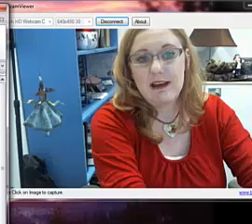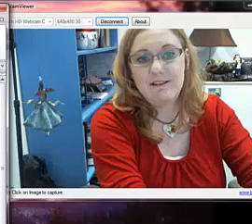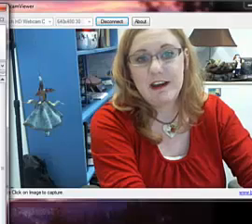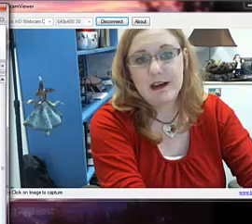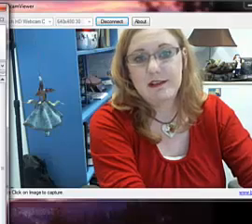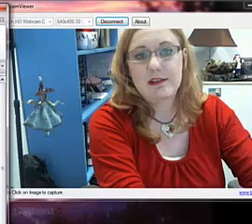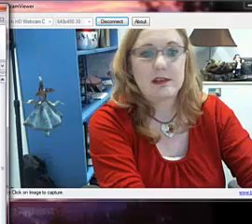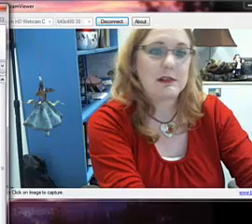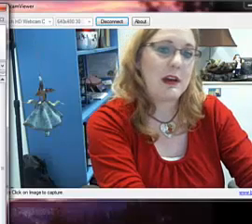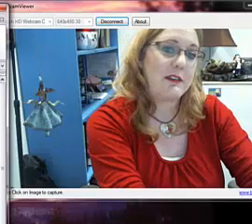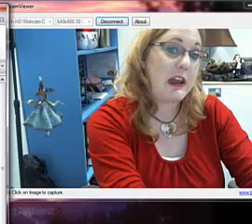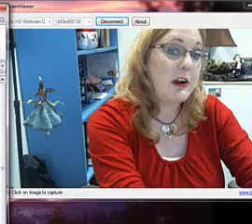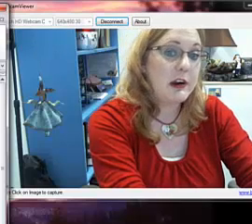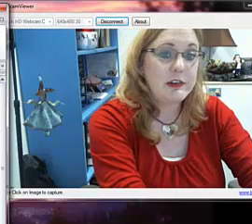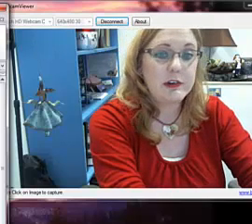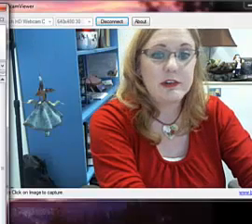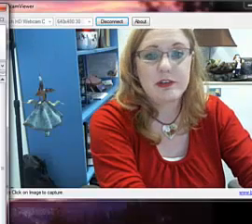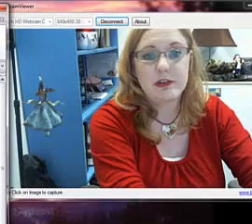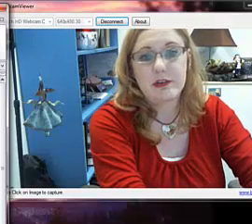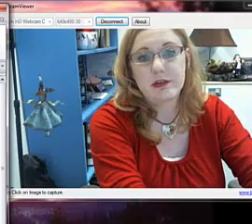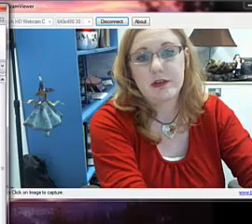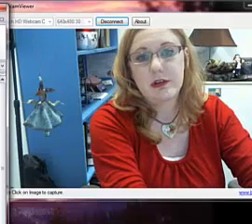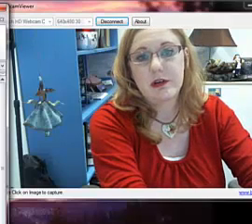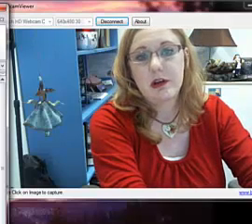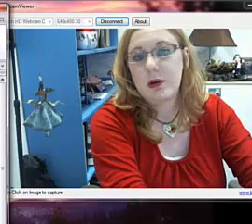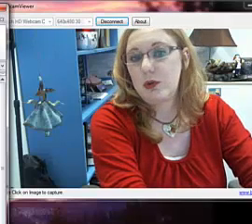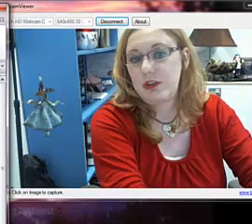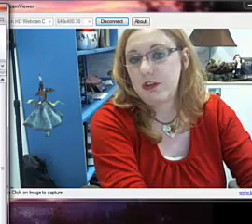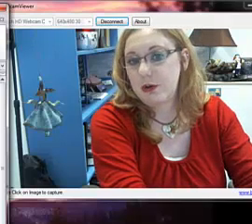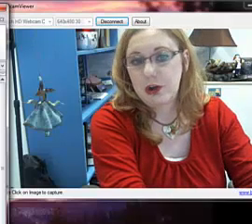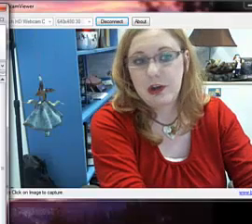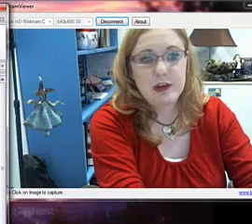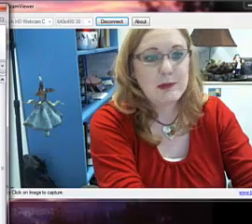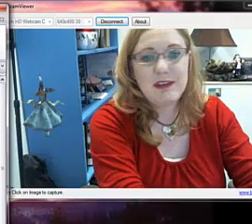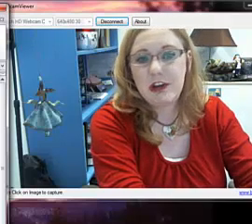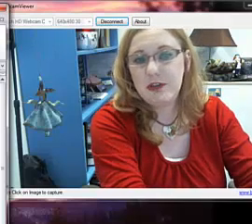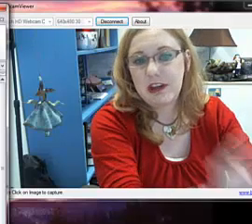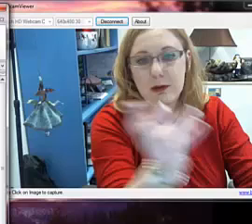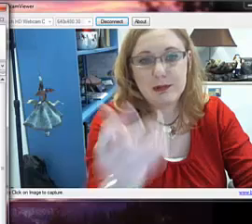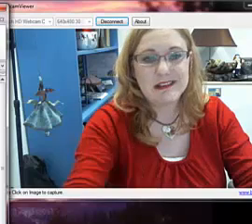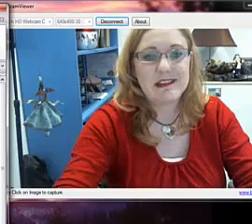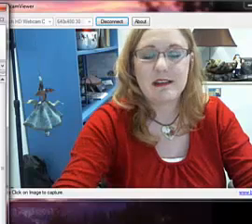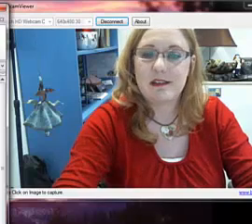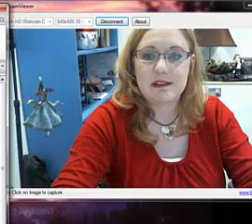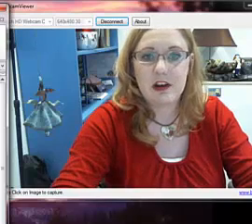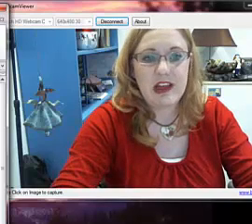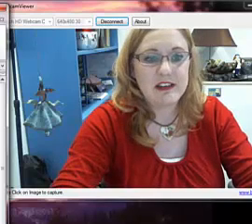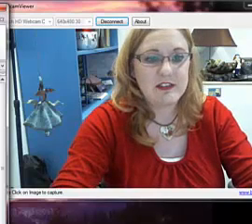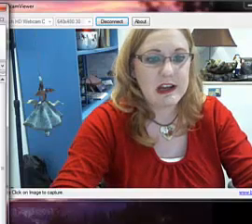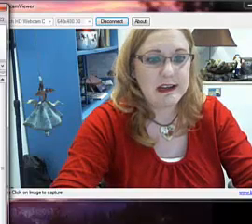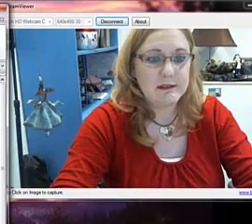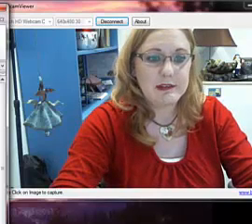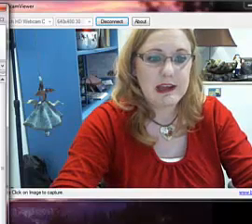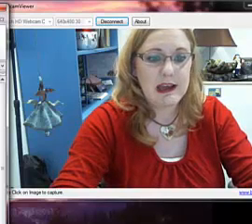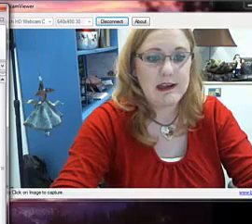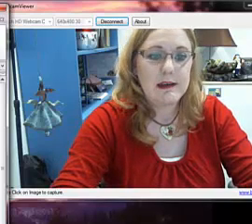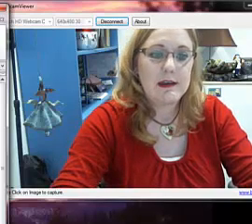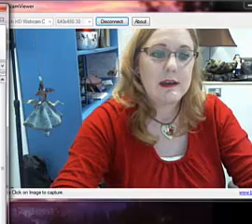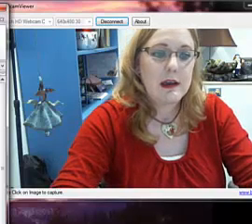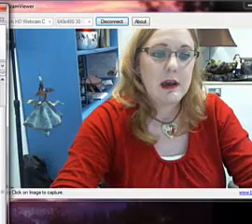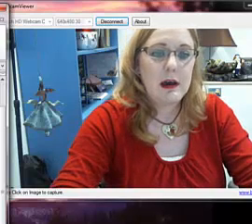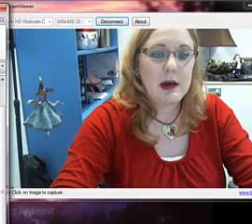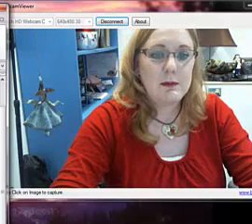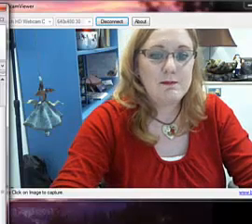general affect characters was also good. So I'm not even using complete sentences there. That's fine. Okay.